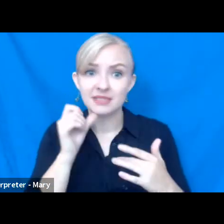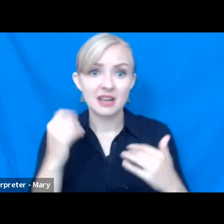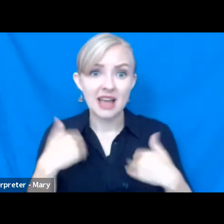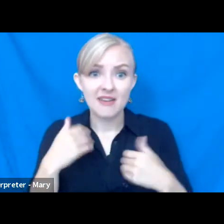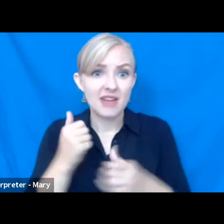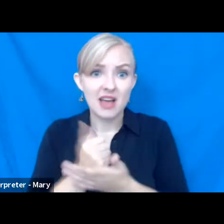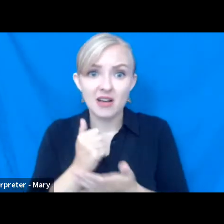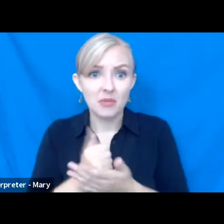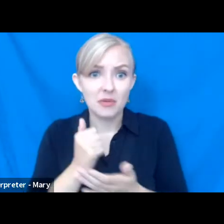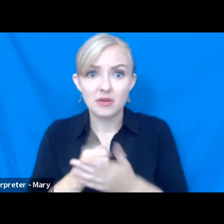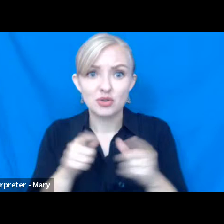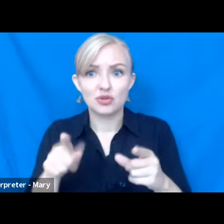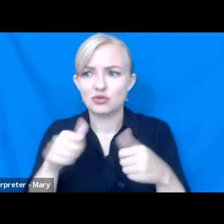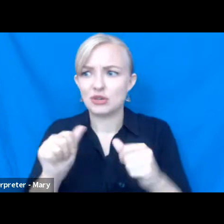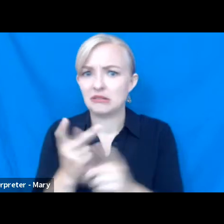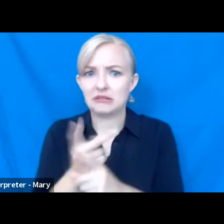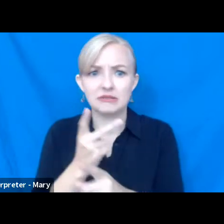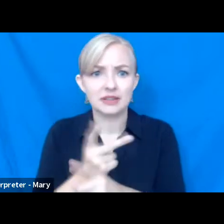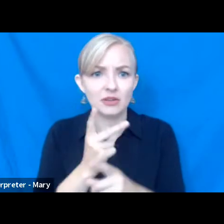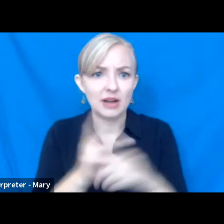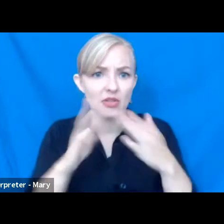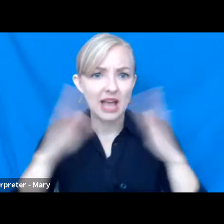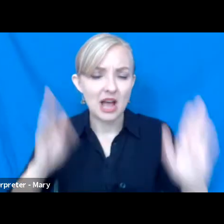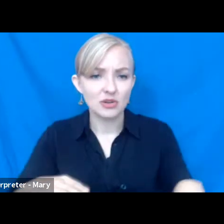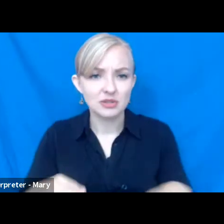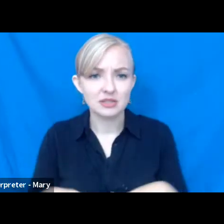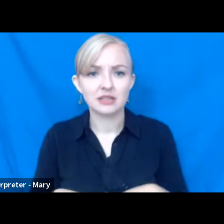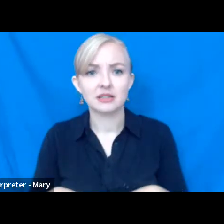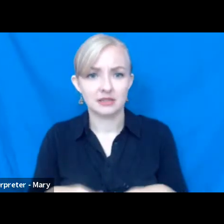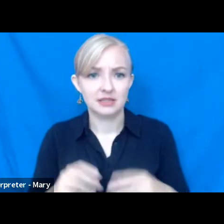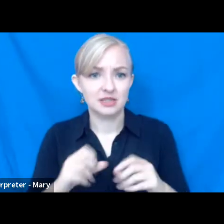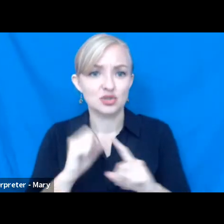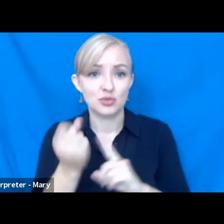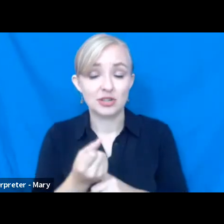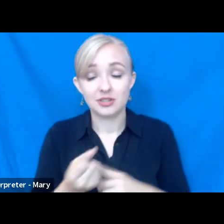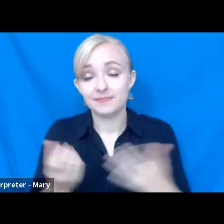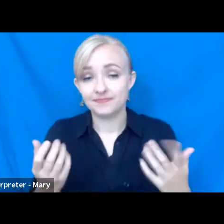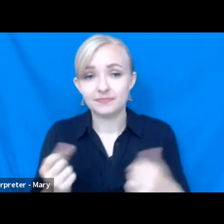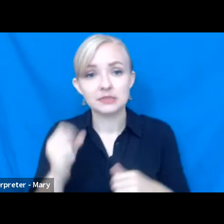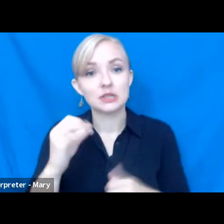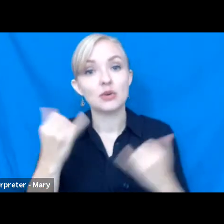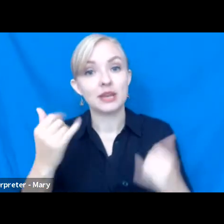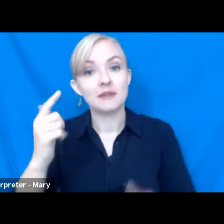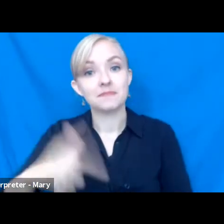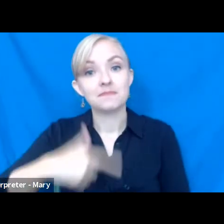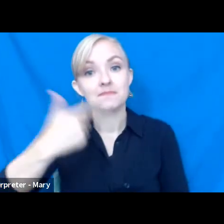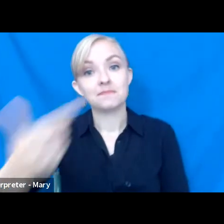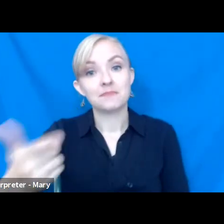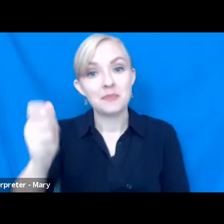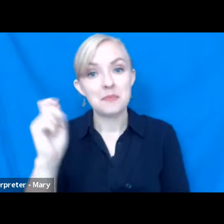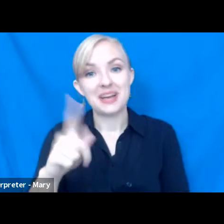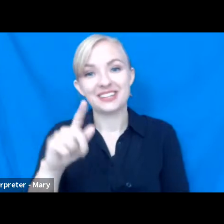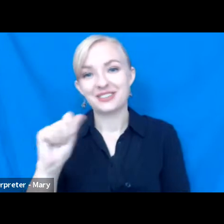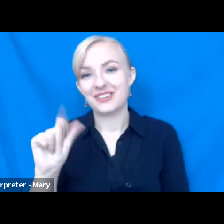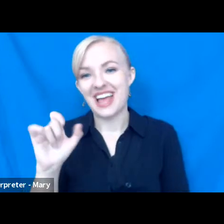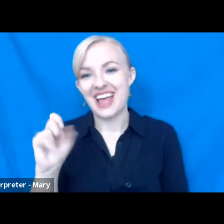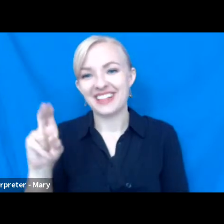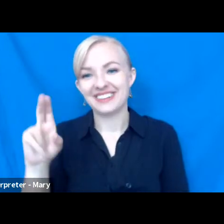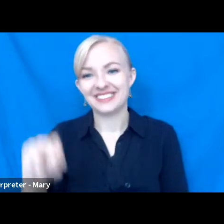try to navigate through the housing market. So with that, I'll pass it back to Allison,